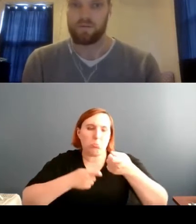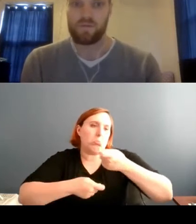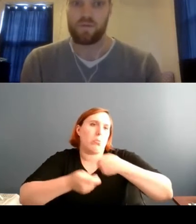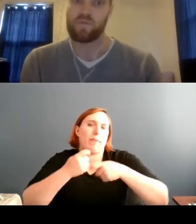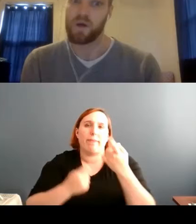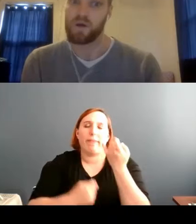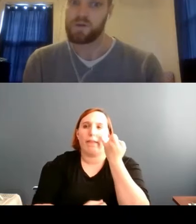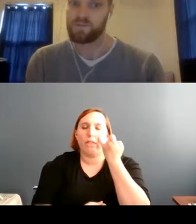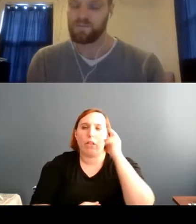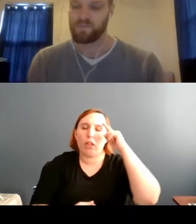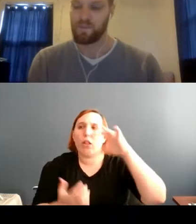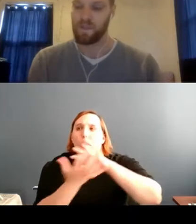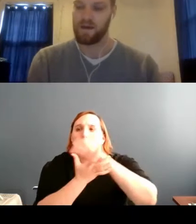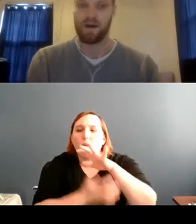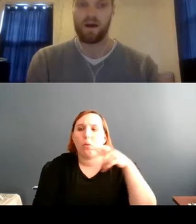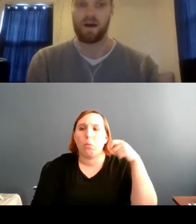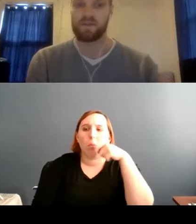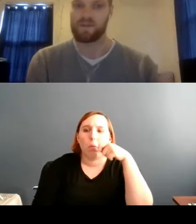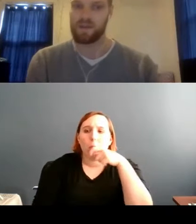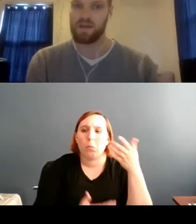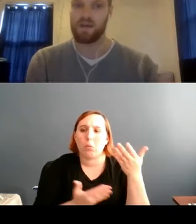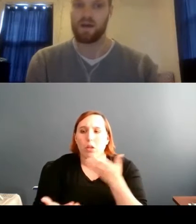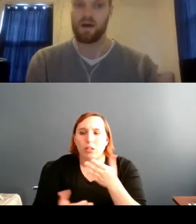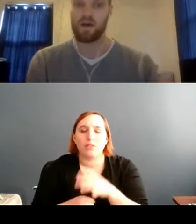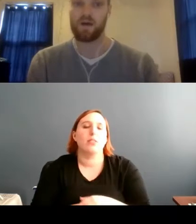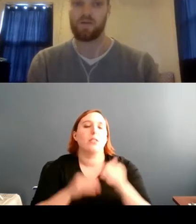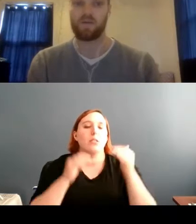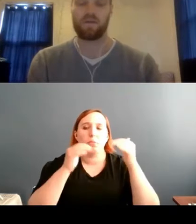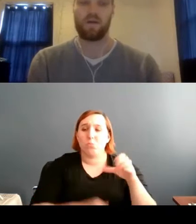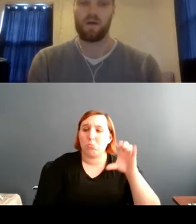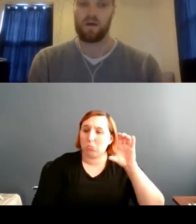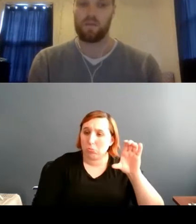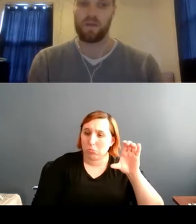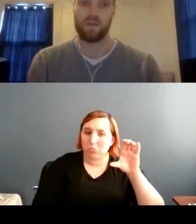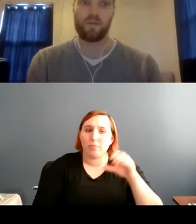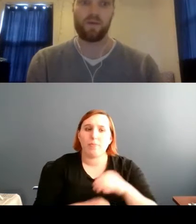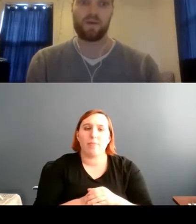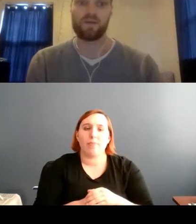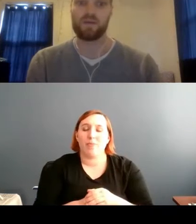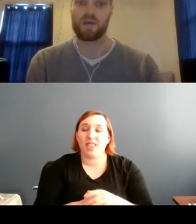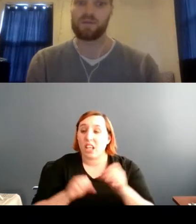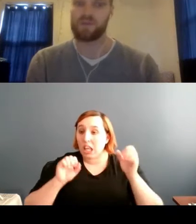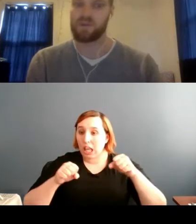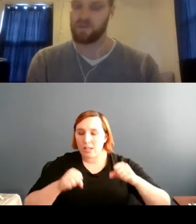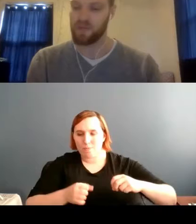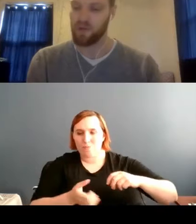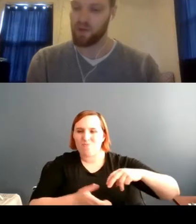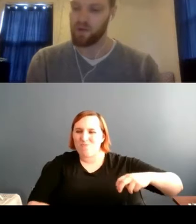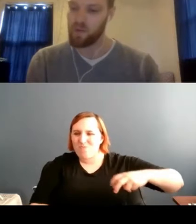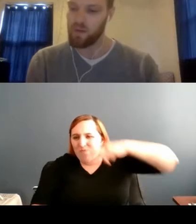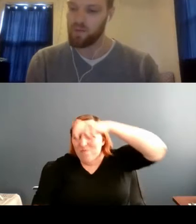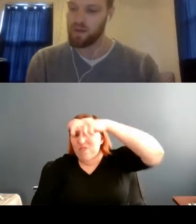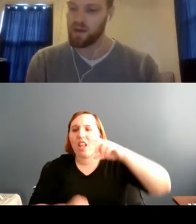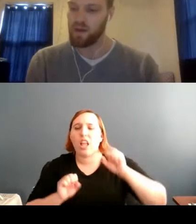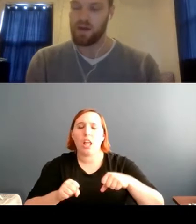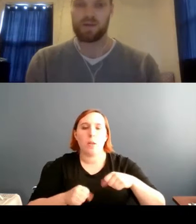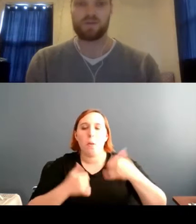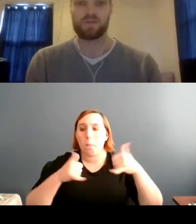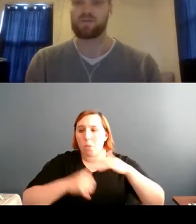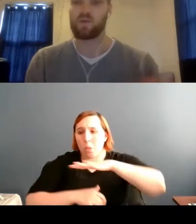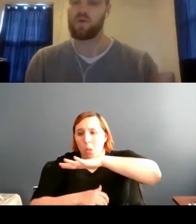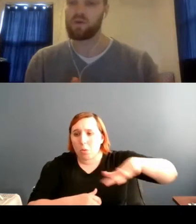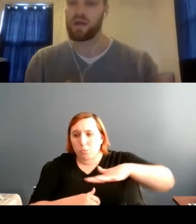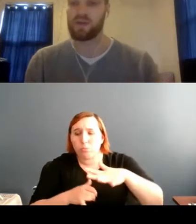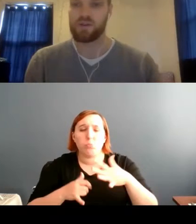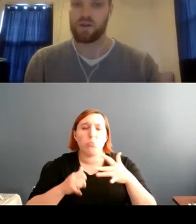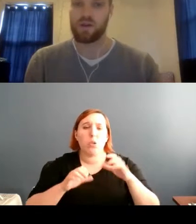a toothbrush. C, the ability to climb stairs and playground equipment. This is